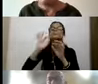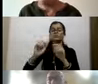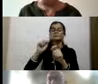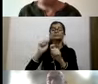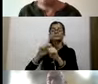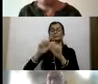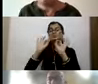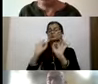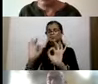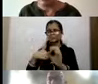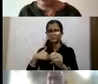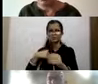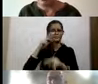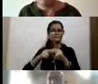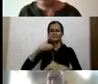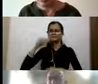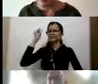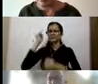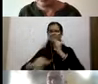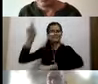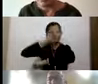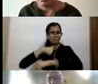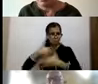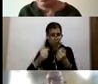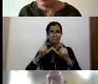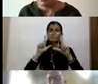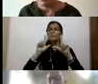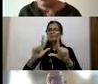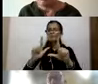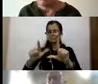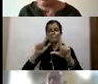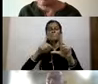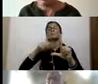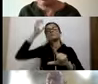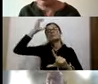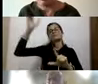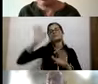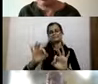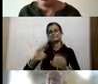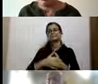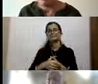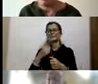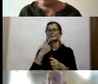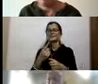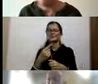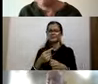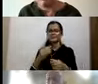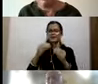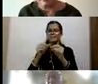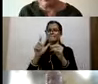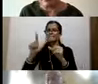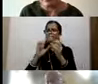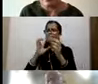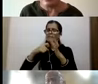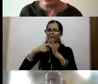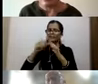at the end of the day, if you want to prove something, so proof of concept is here, you know. But you've got landscape species like black bear, which